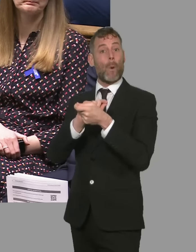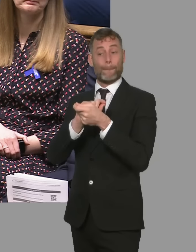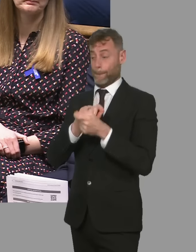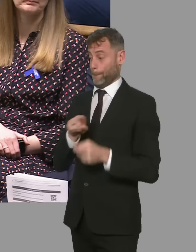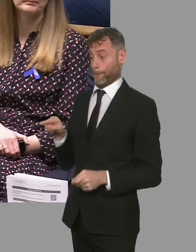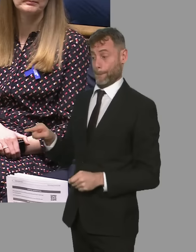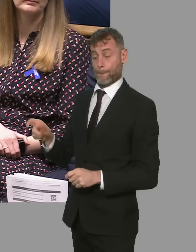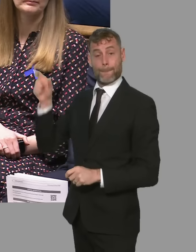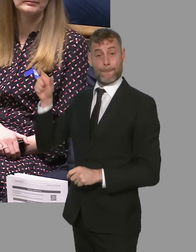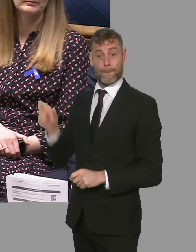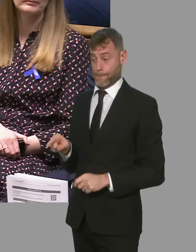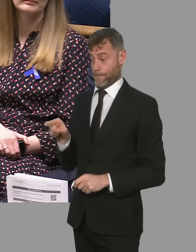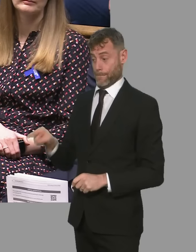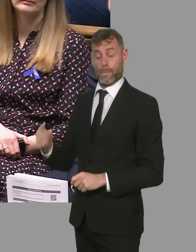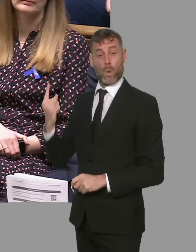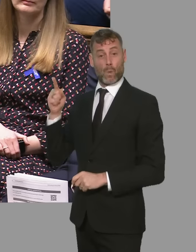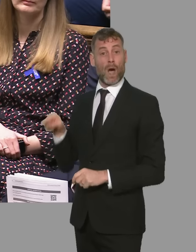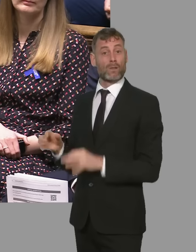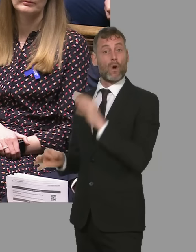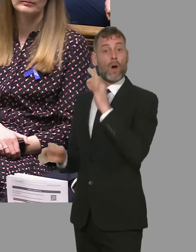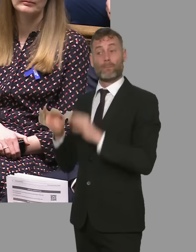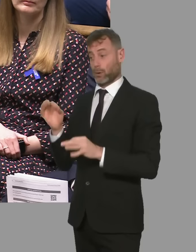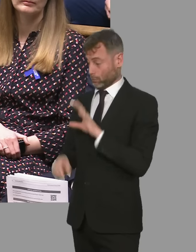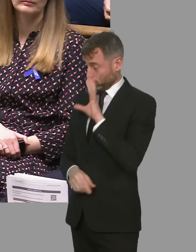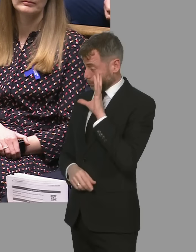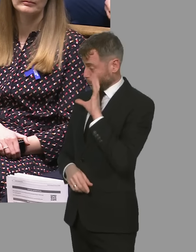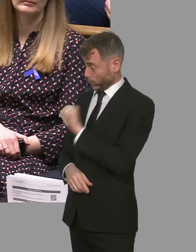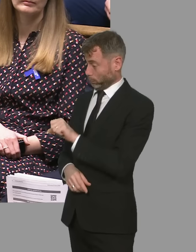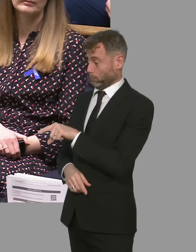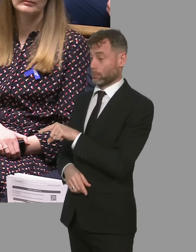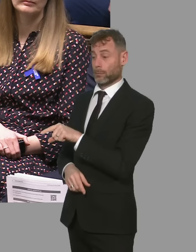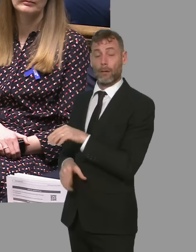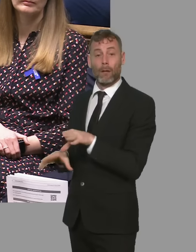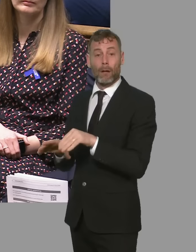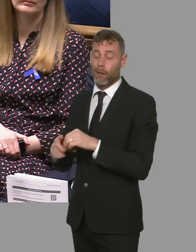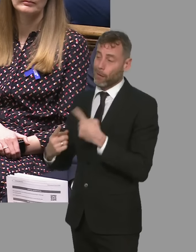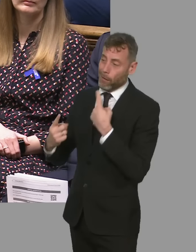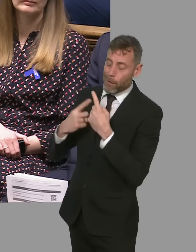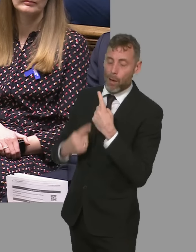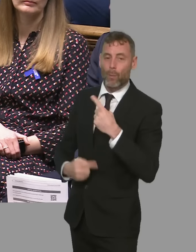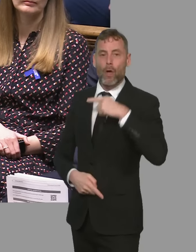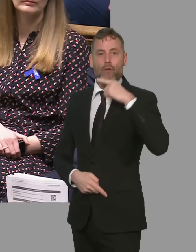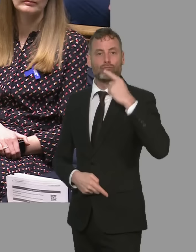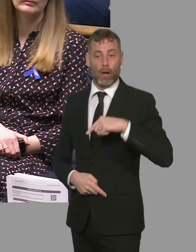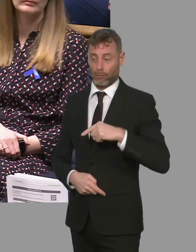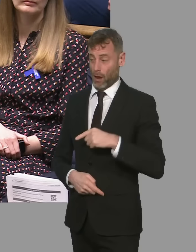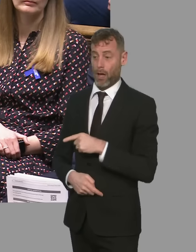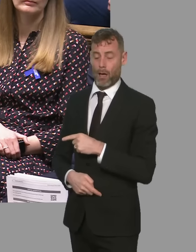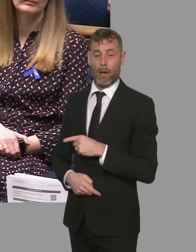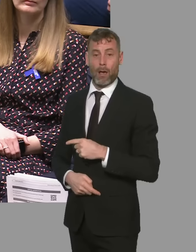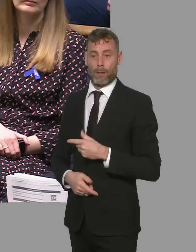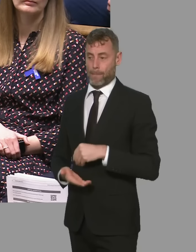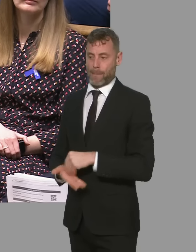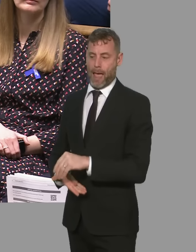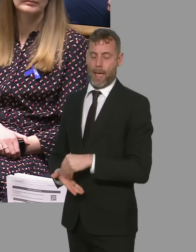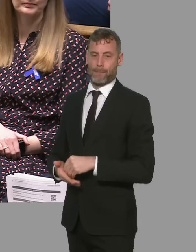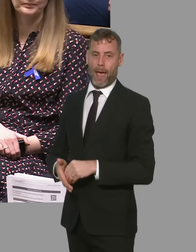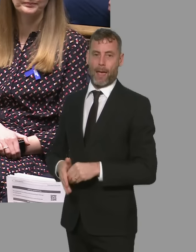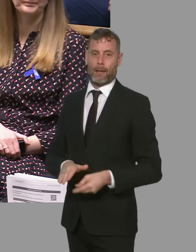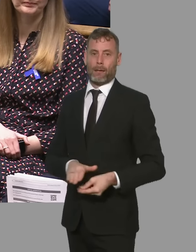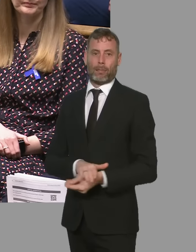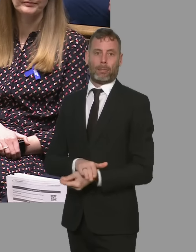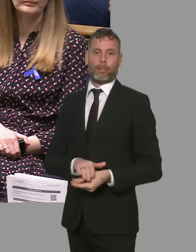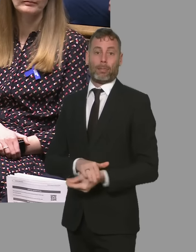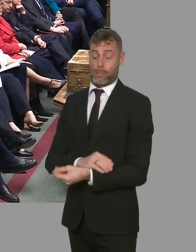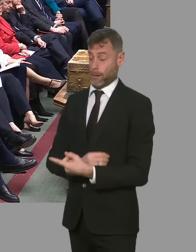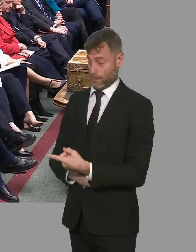Does the Prime Minister agree that there has never been a more urgent need to defend our country from hostile forces who would try to